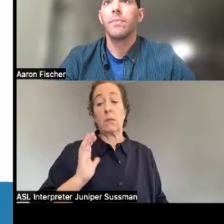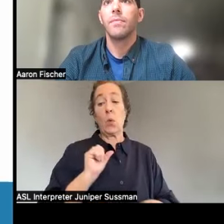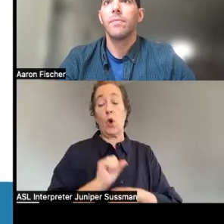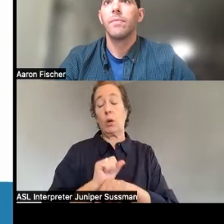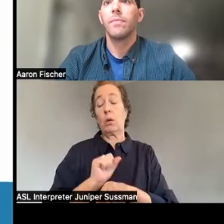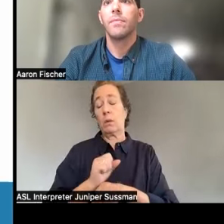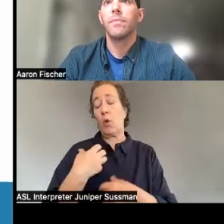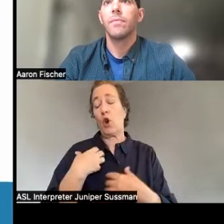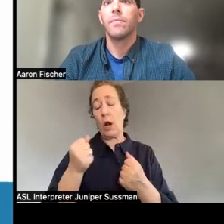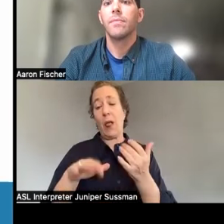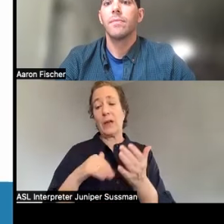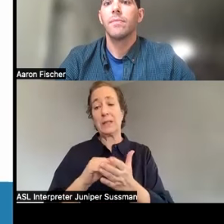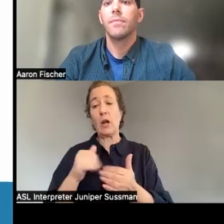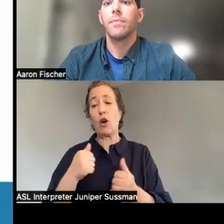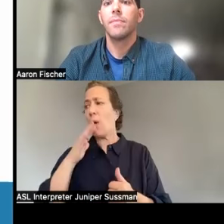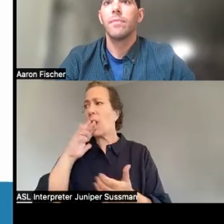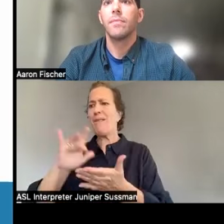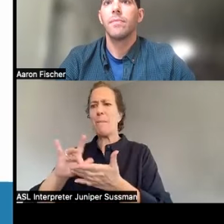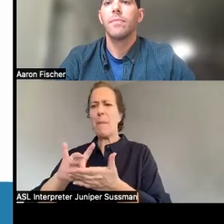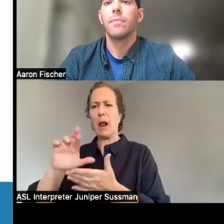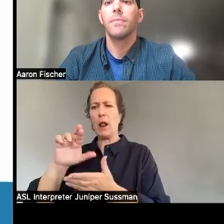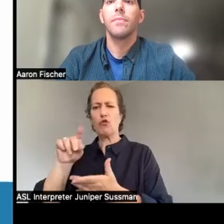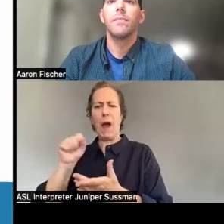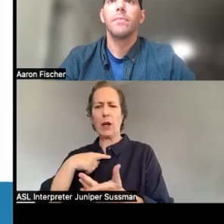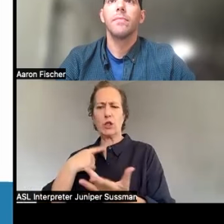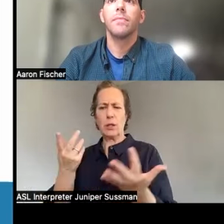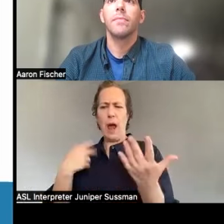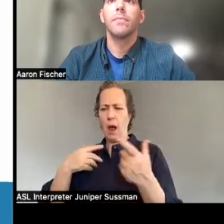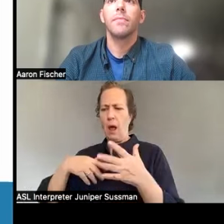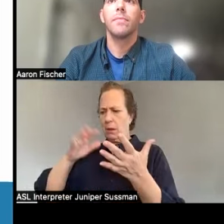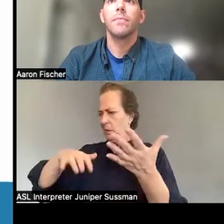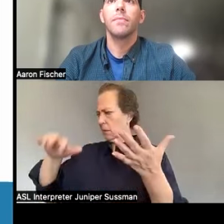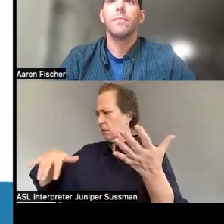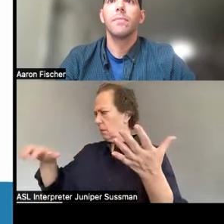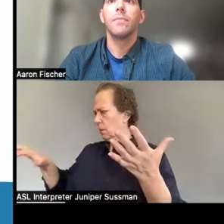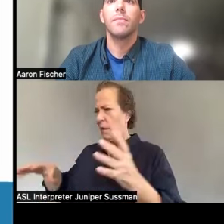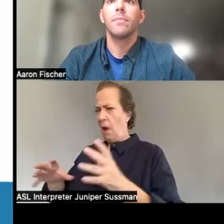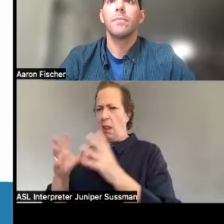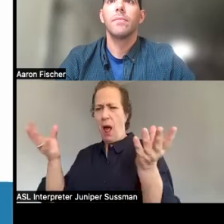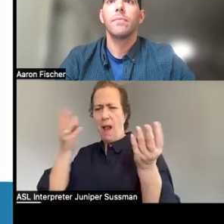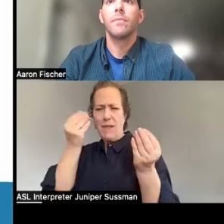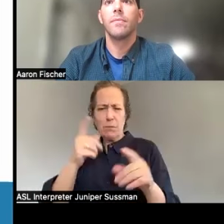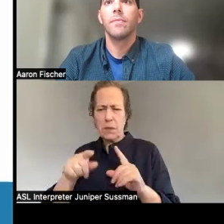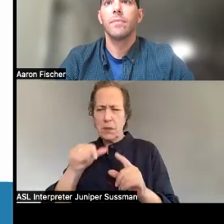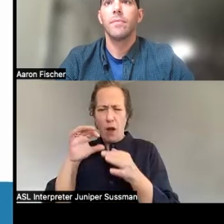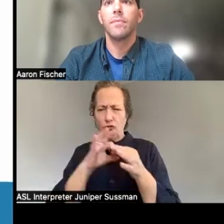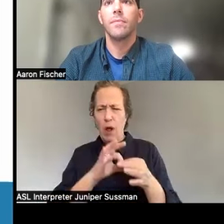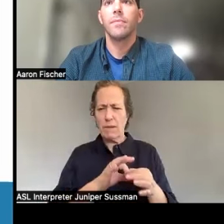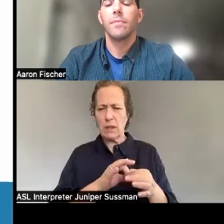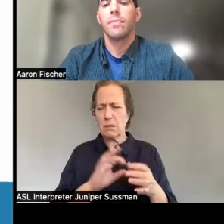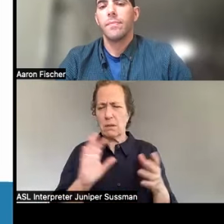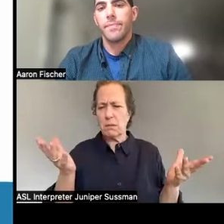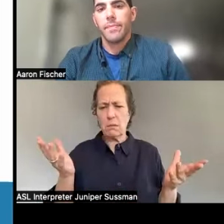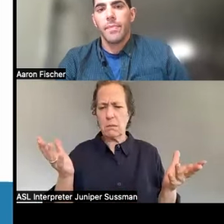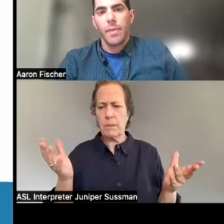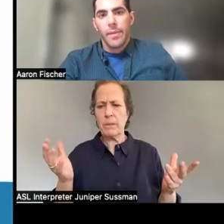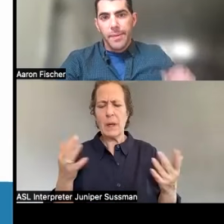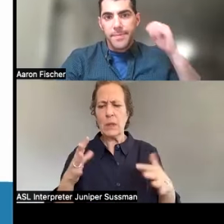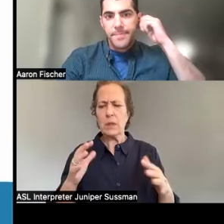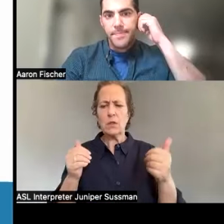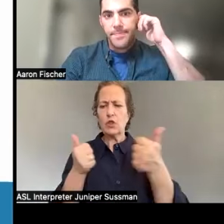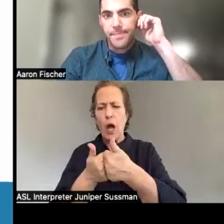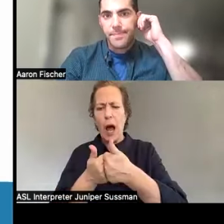medical records that would have all sorts of things that had no relationship on what we needed. It was really challenging to navigate